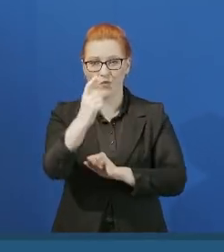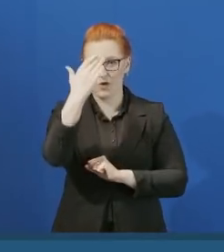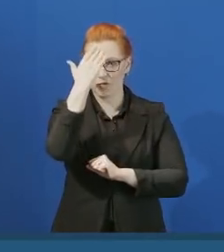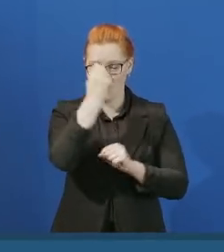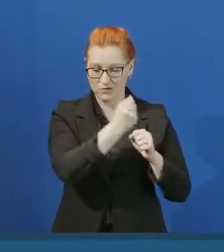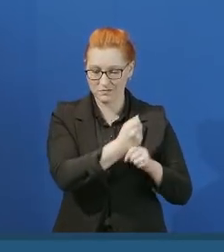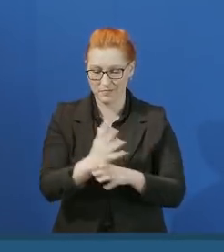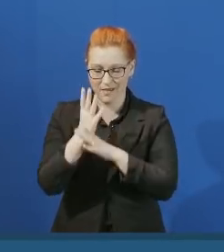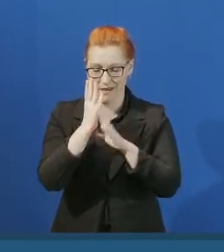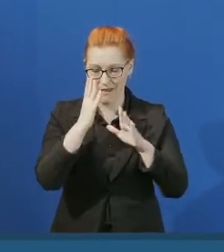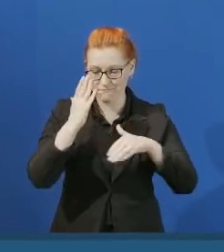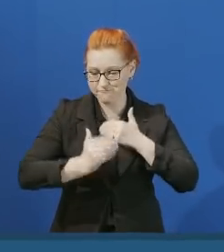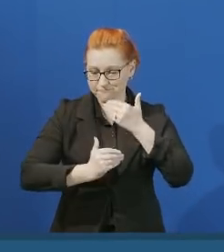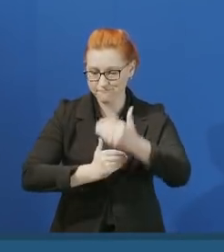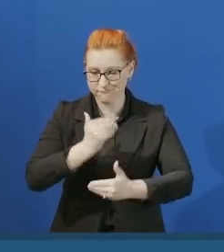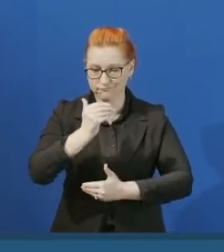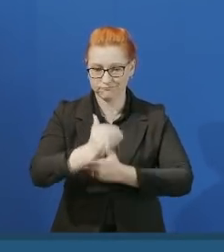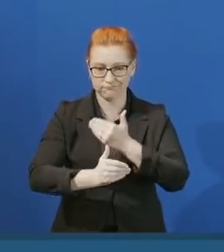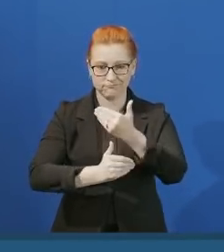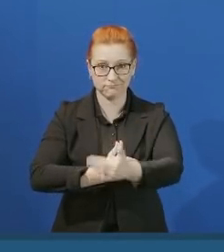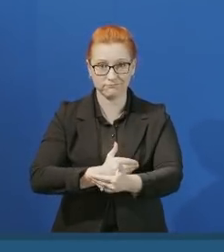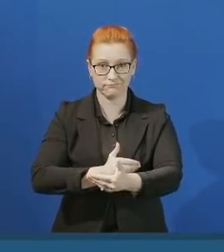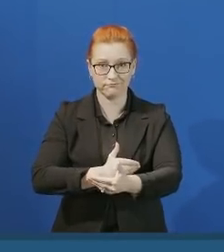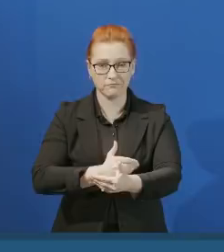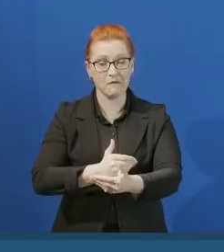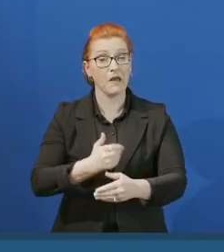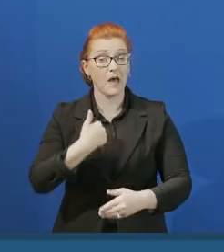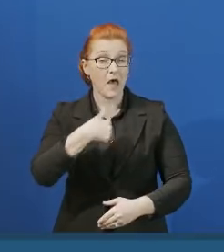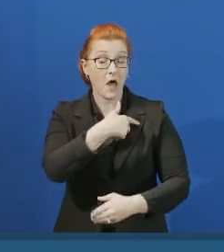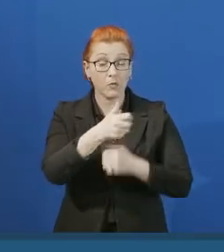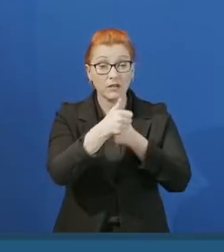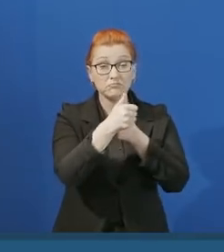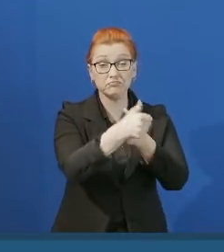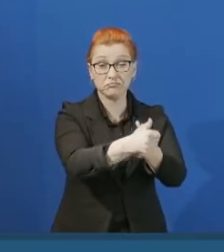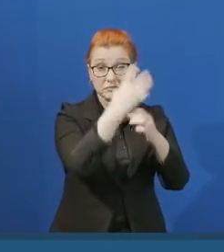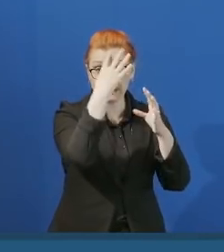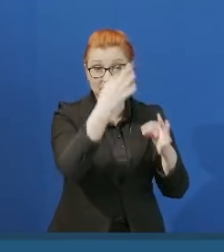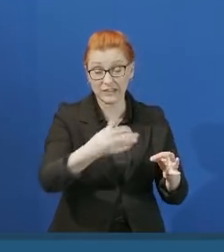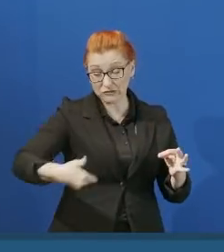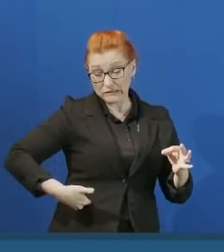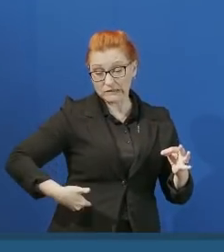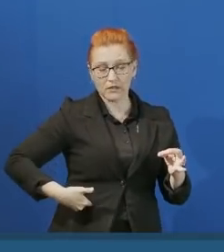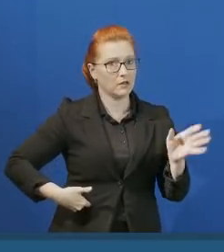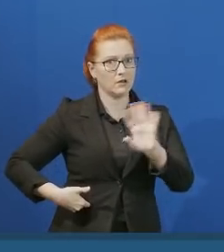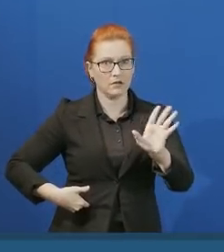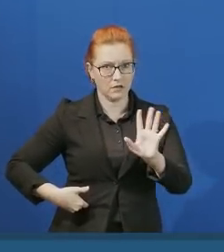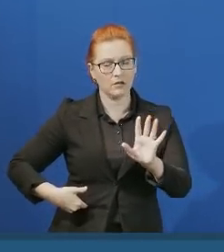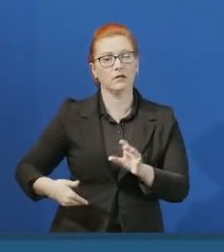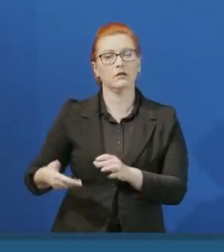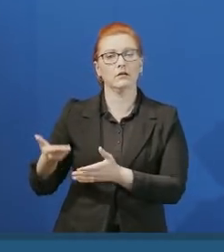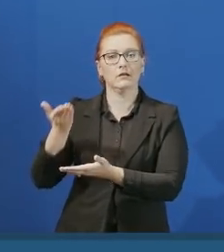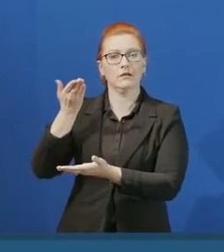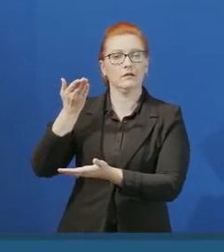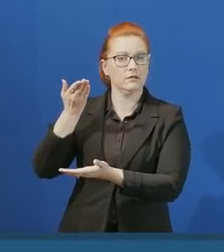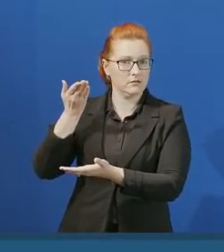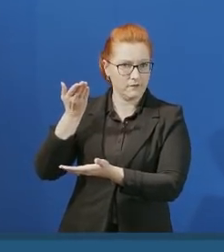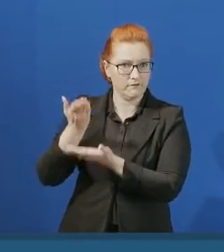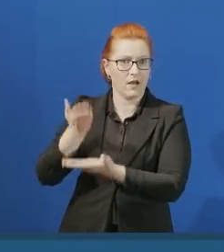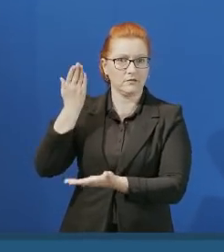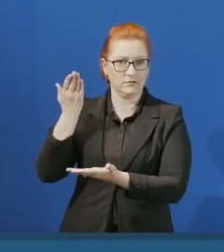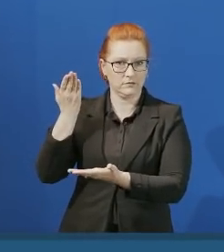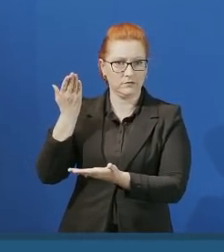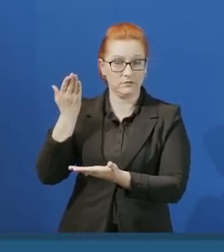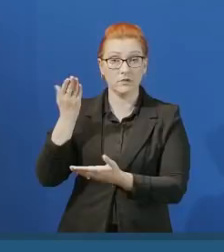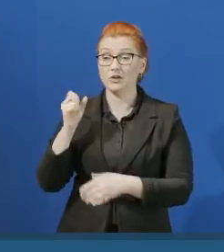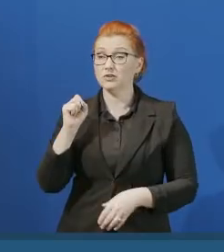the facts and CDC guidelines. So if you're looking for a headline among all this